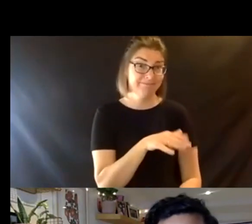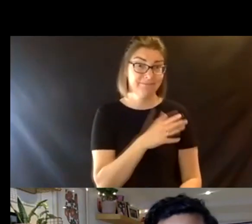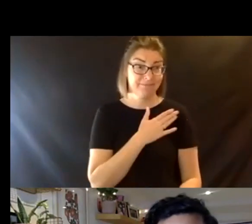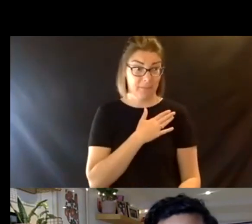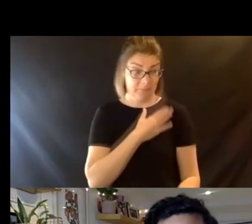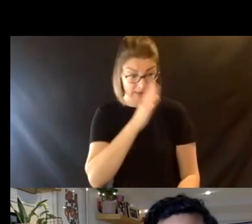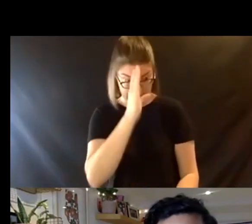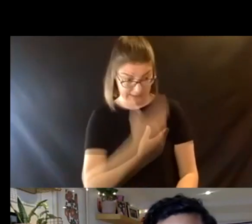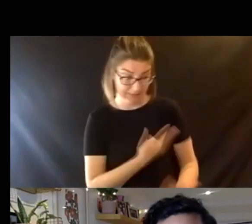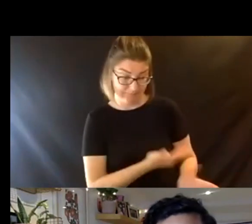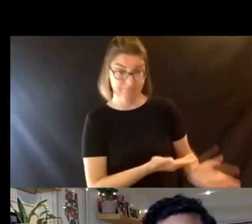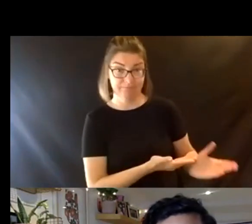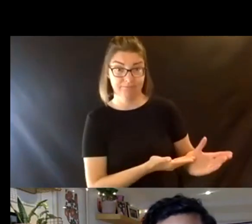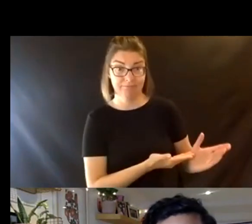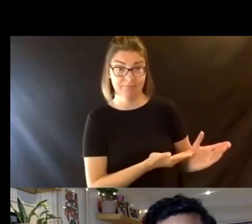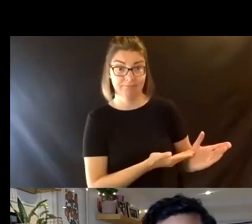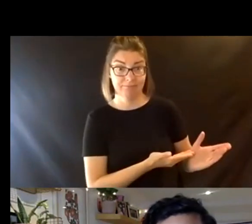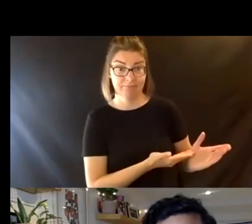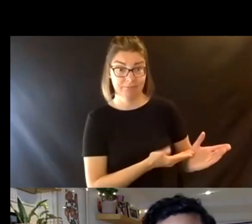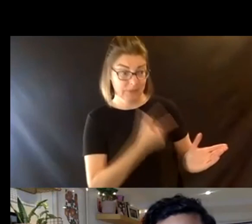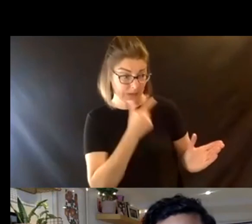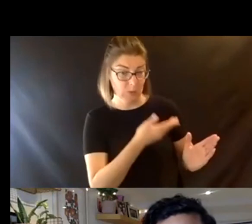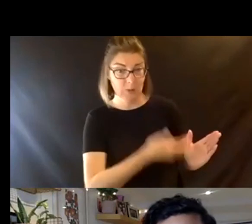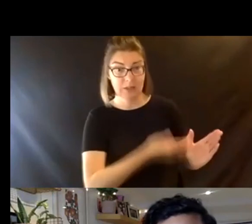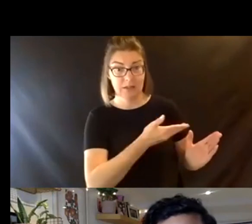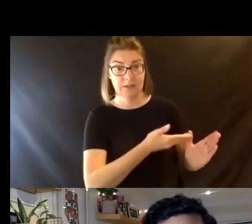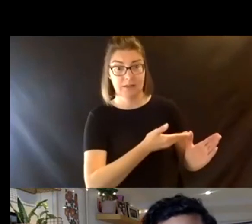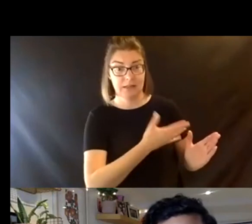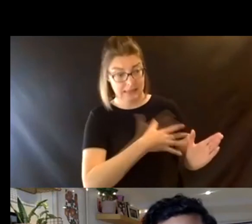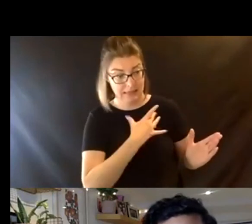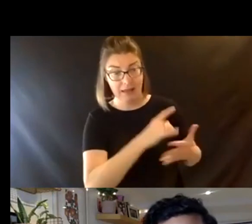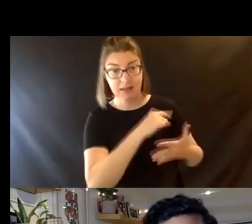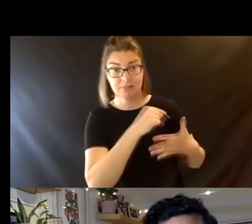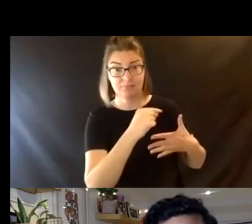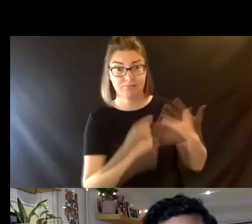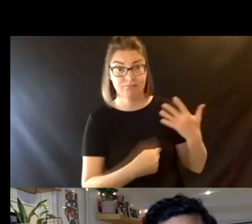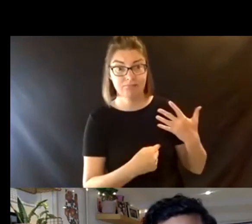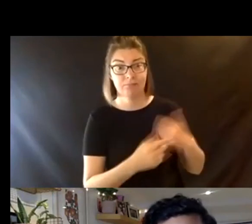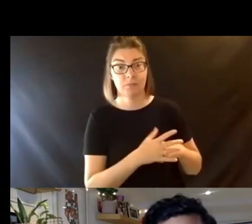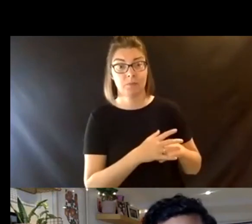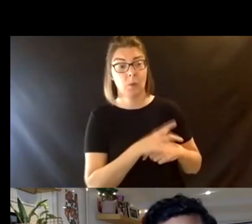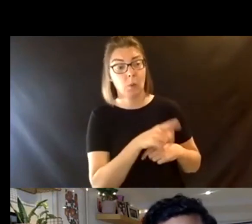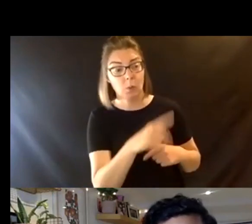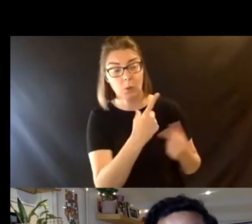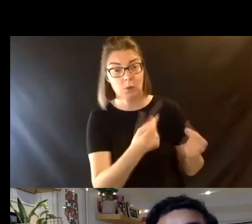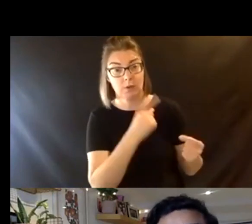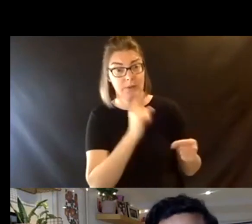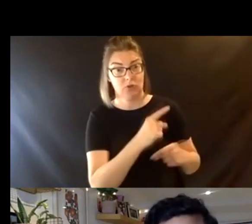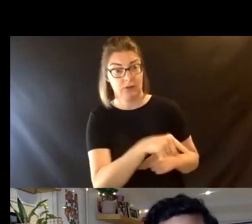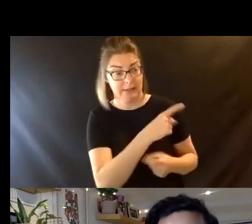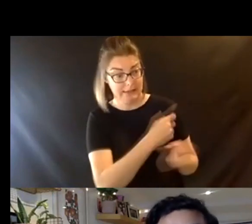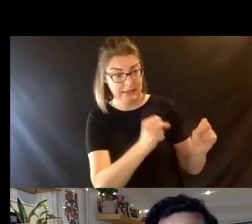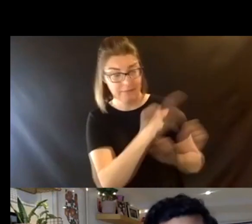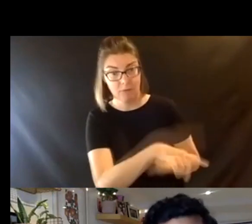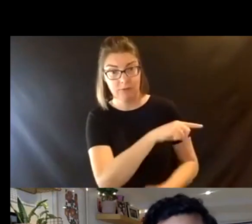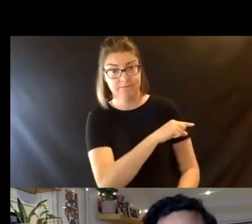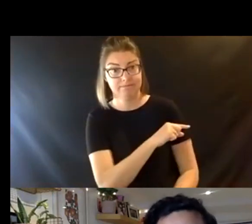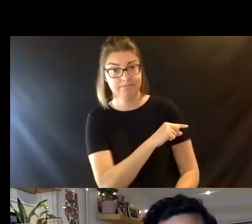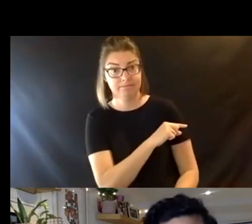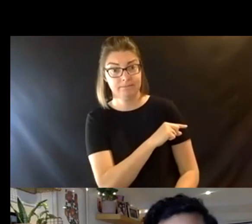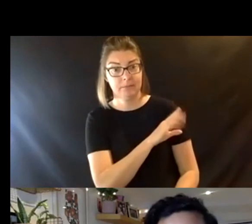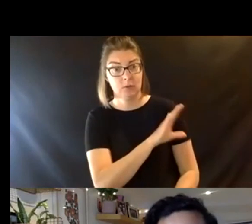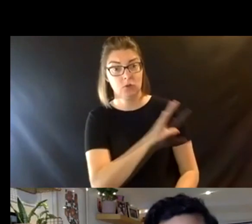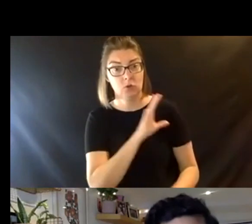son, introduce him and say, like, this is who he is, this is what he likes. What are you doing to make sure that this is a safe space? What are